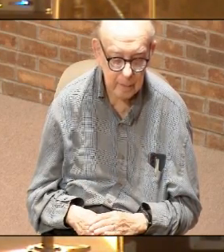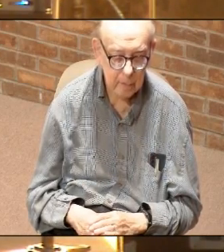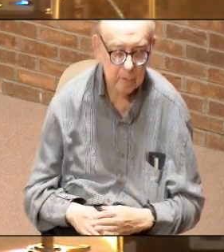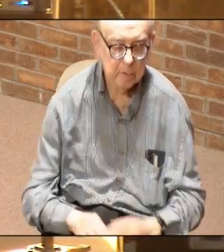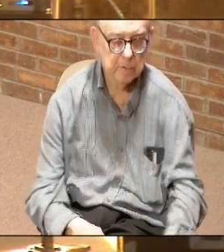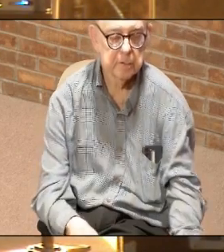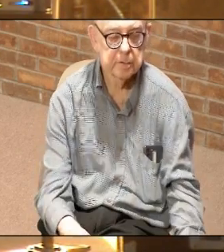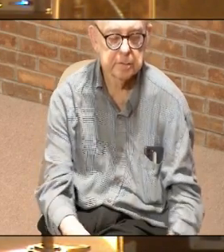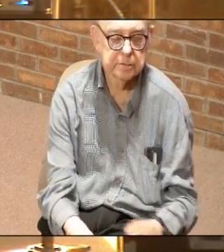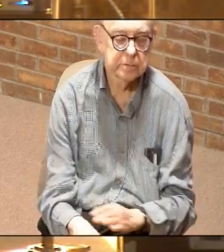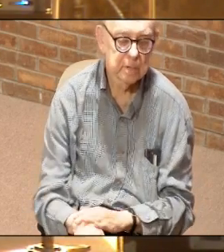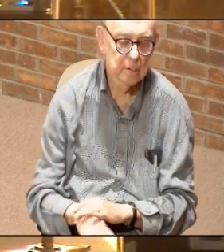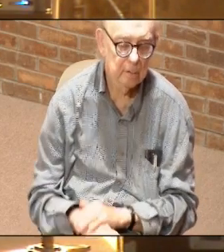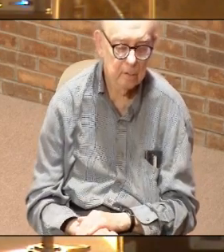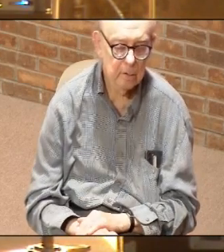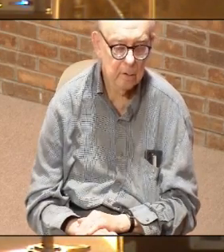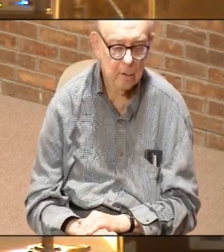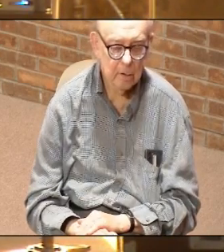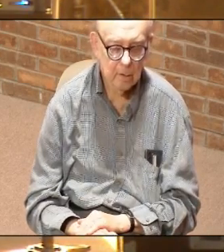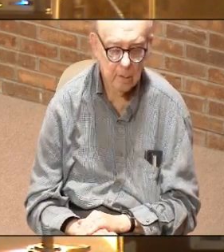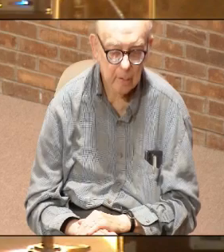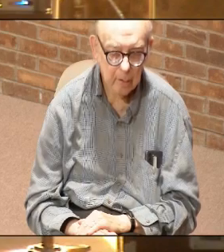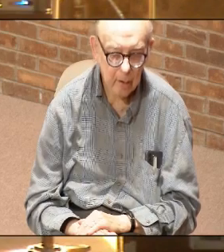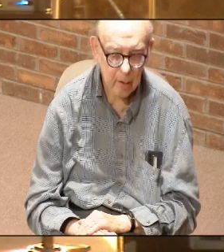Those that love him.